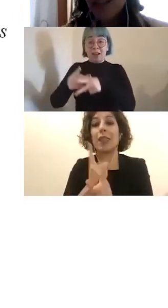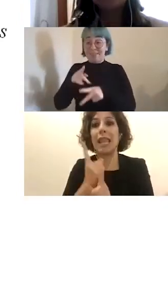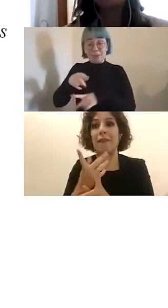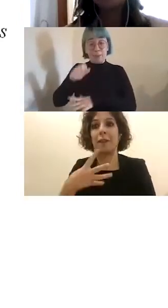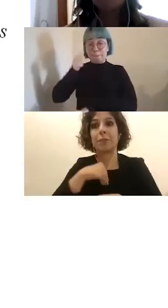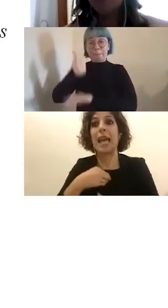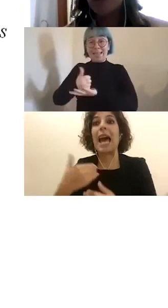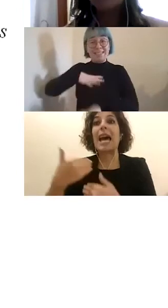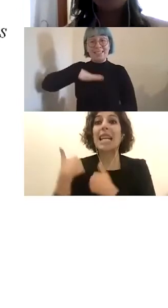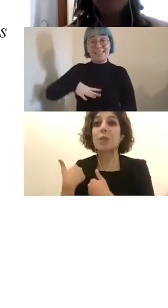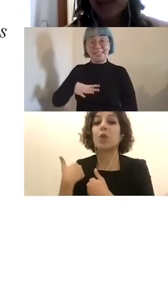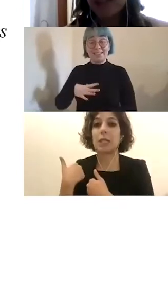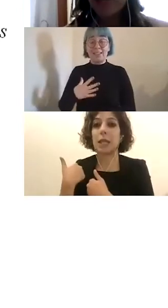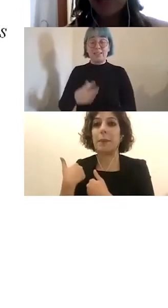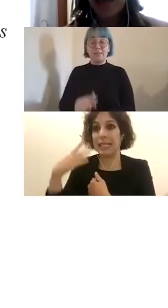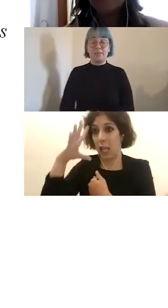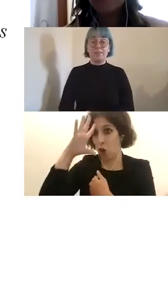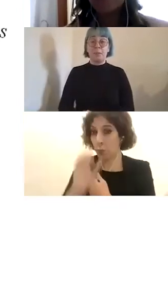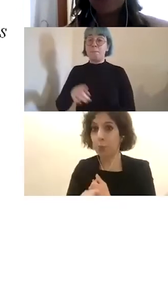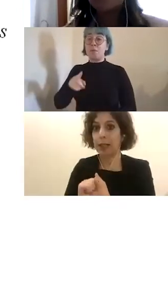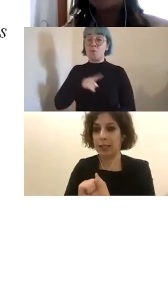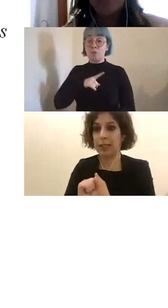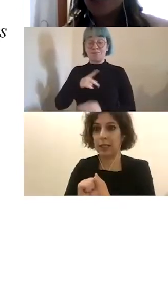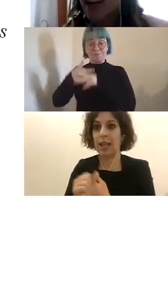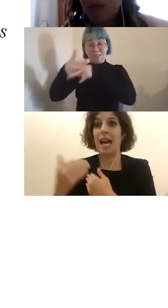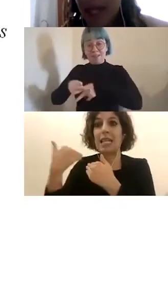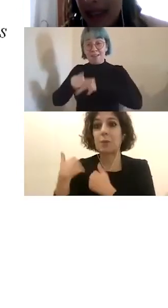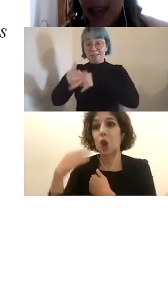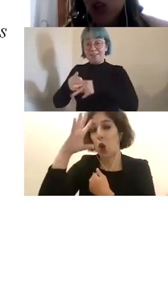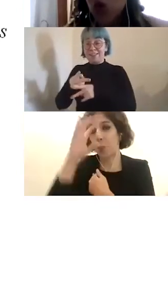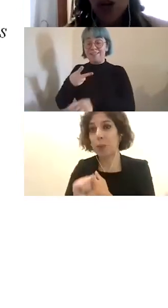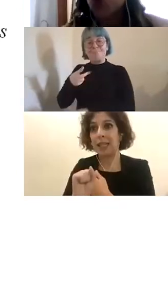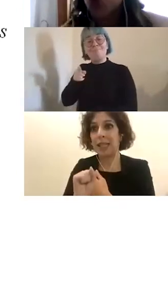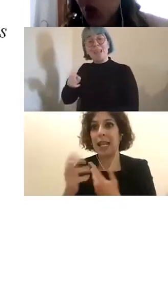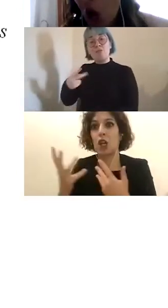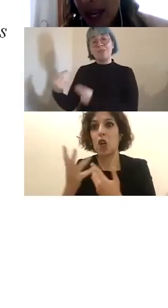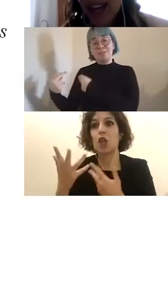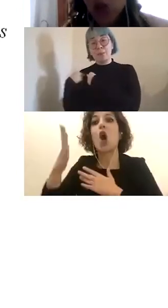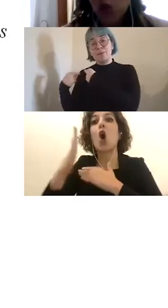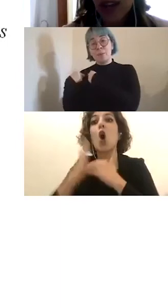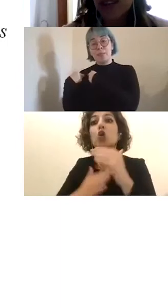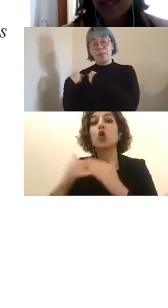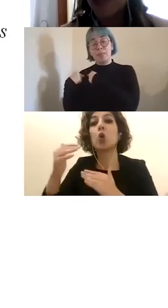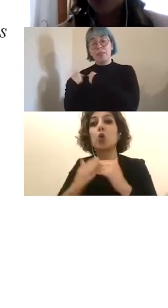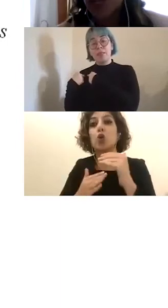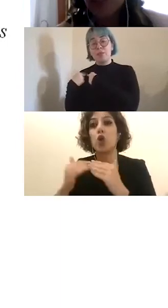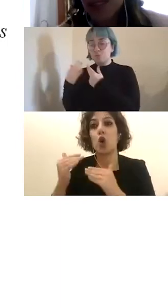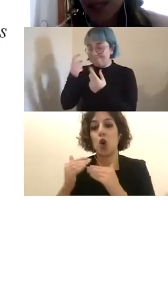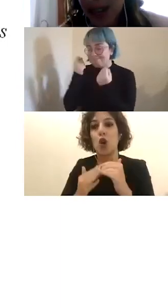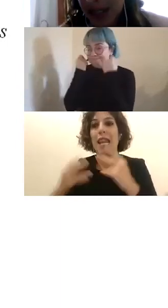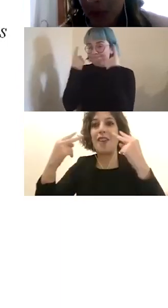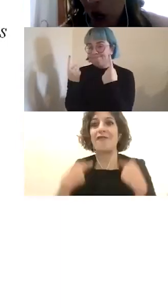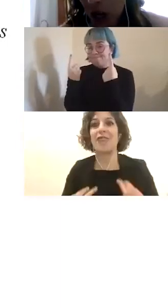requirement because the guardian has the responsibility to